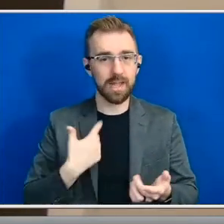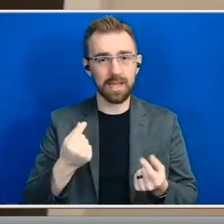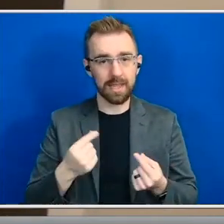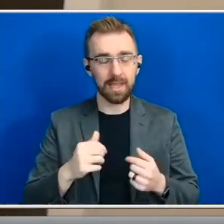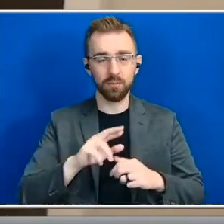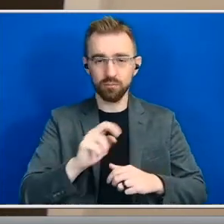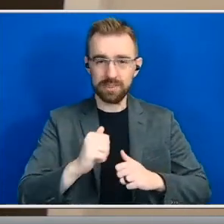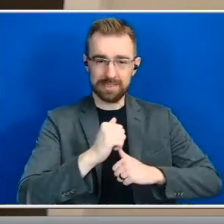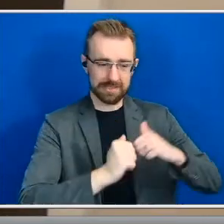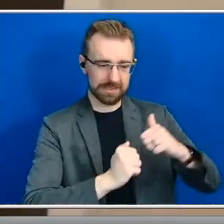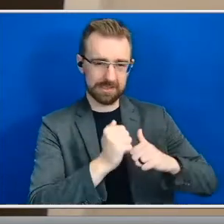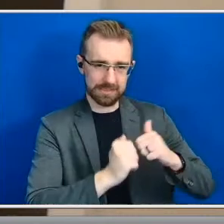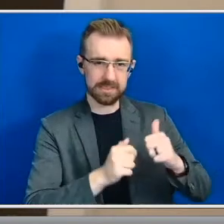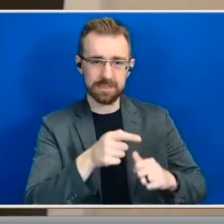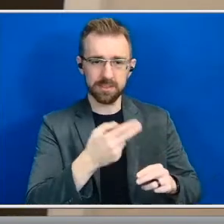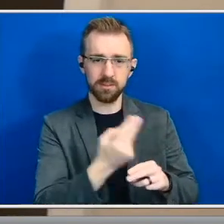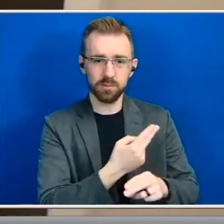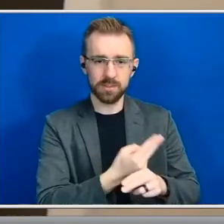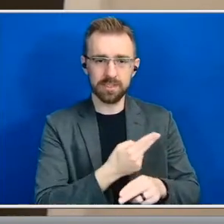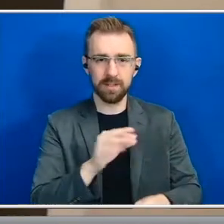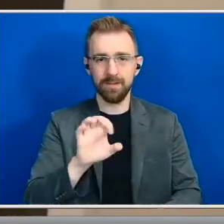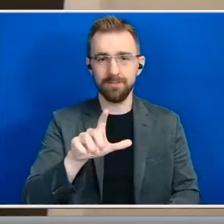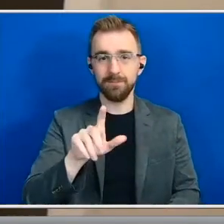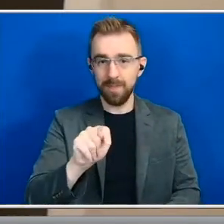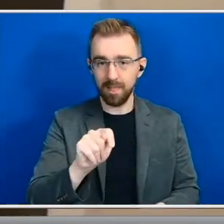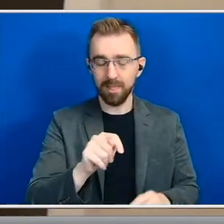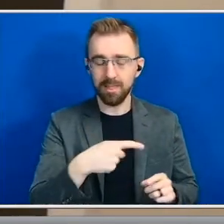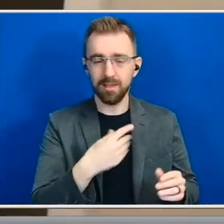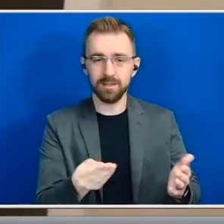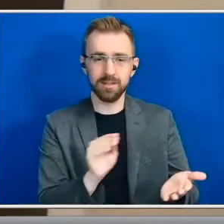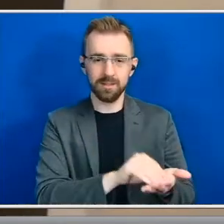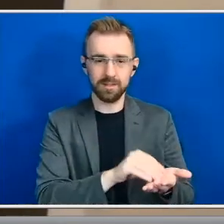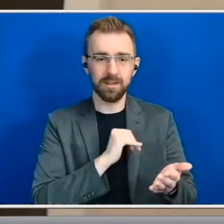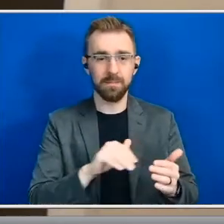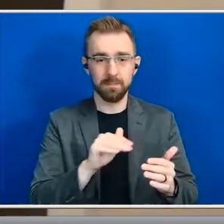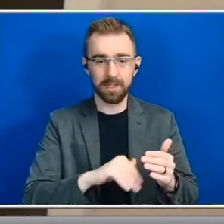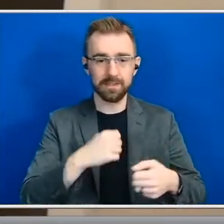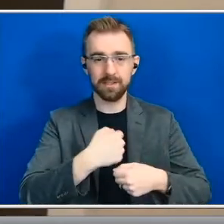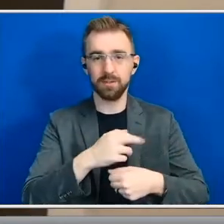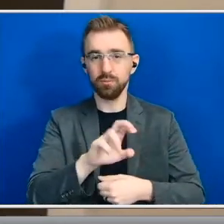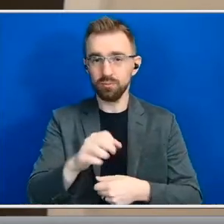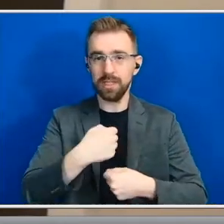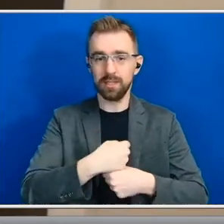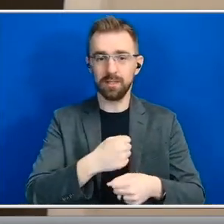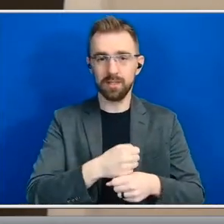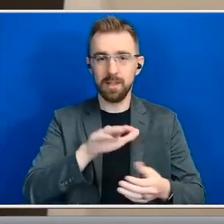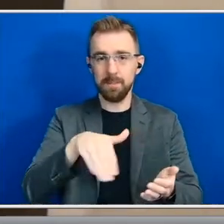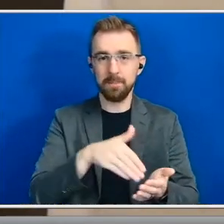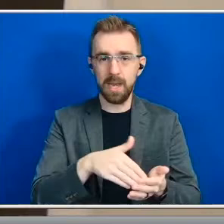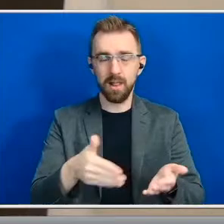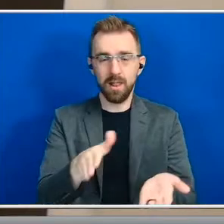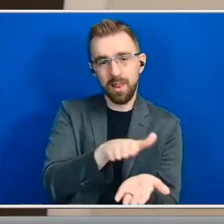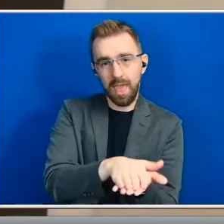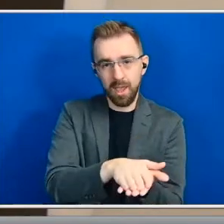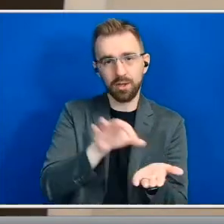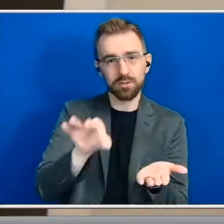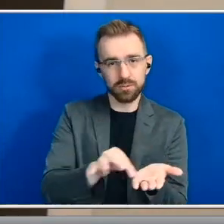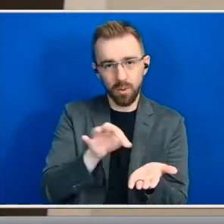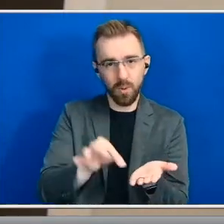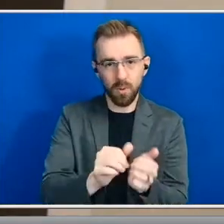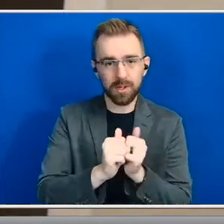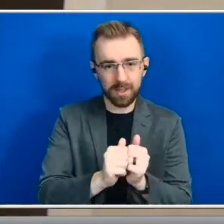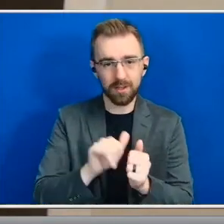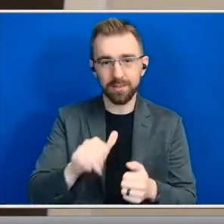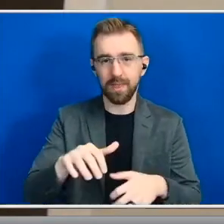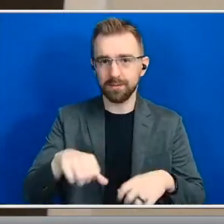that using a piece of felt, and I essentially recreate a middle layer, sew those together, and that takes a fair amount